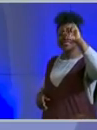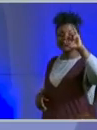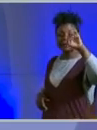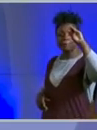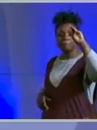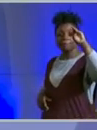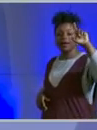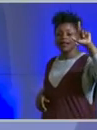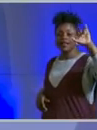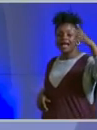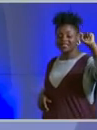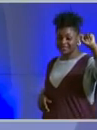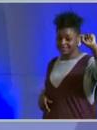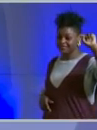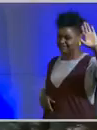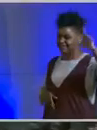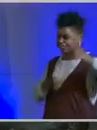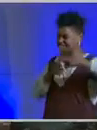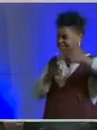up.